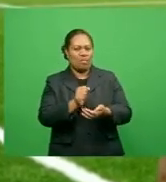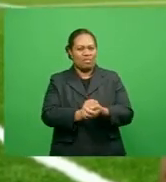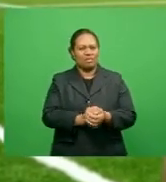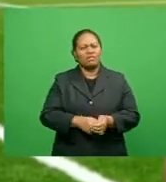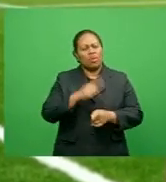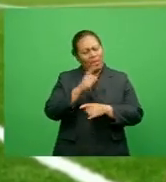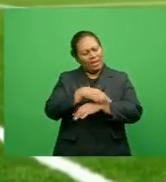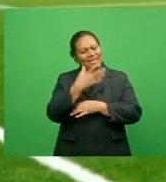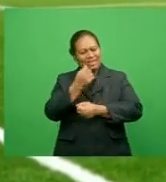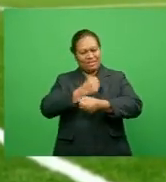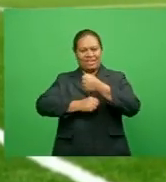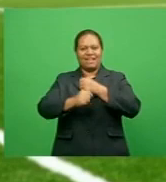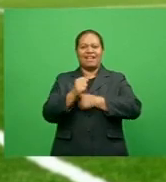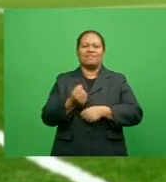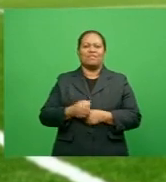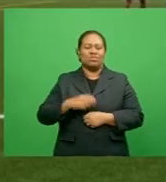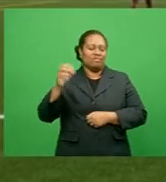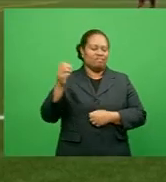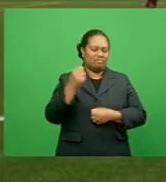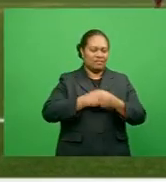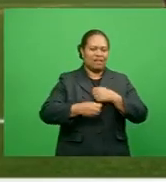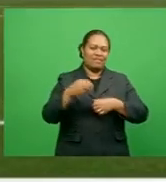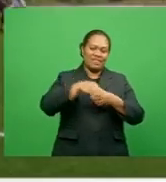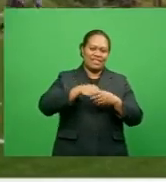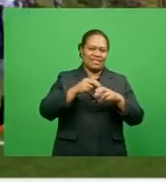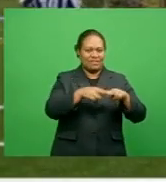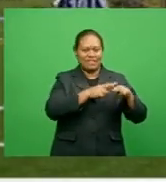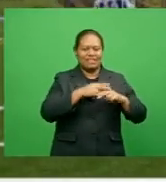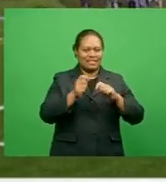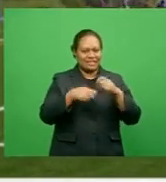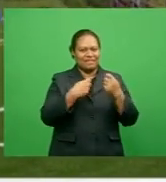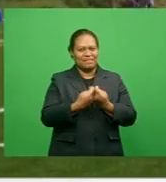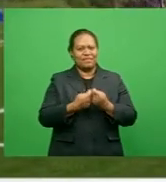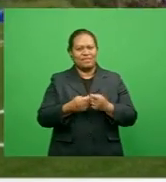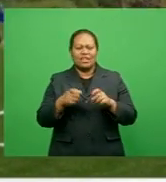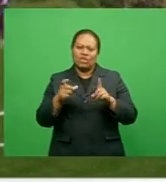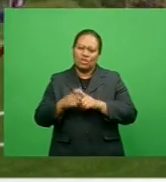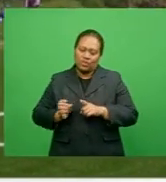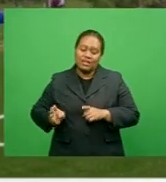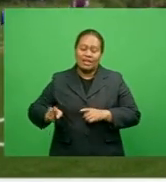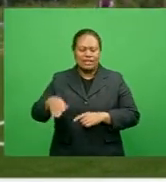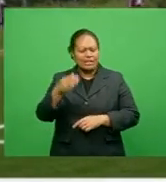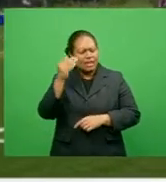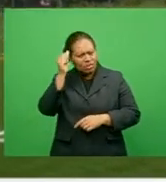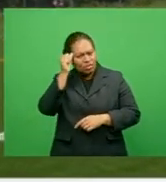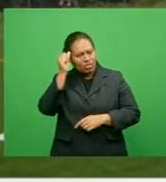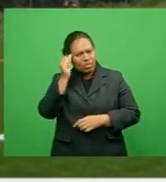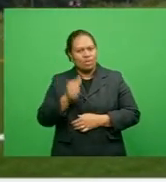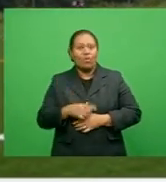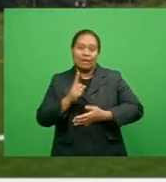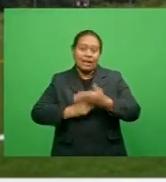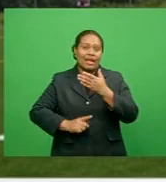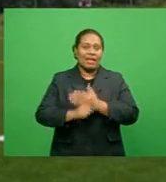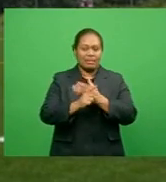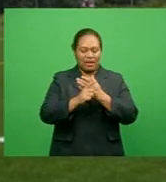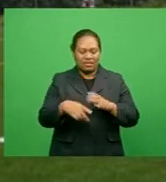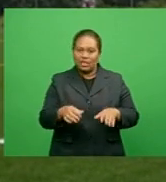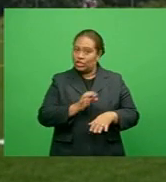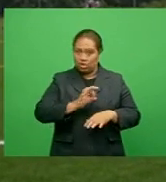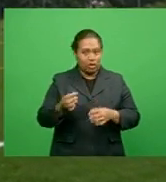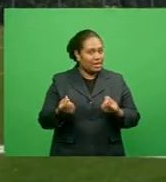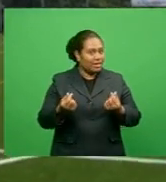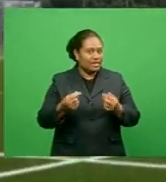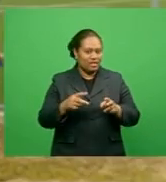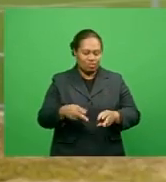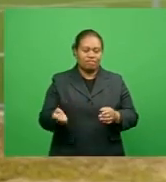day to want that Fiji team jersey. Ndriketi, meanwhile, is keenly aware that taking on Nandrunga will not be